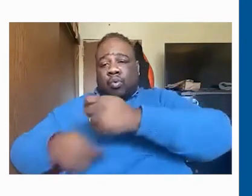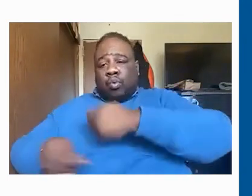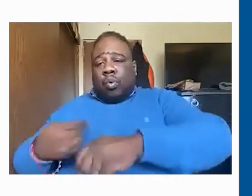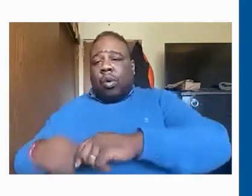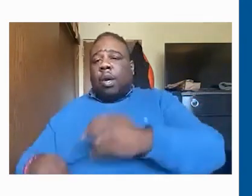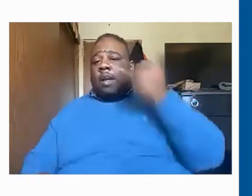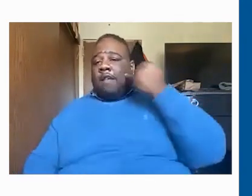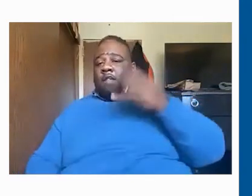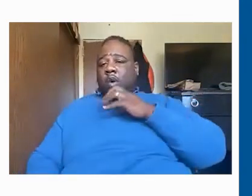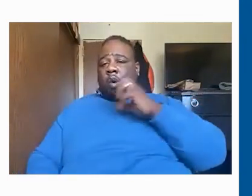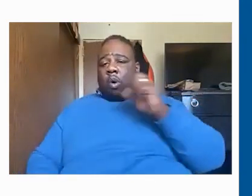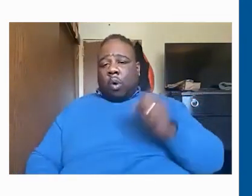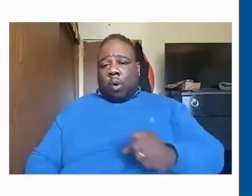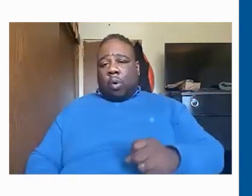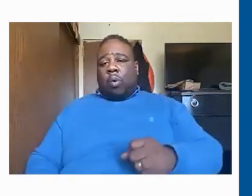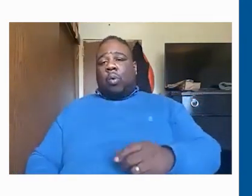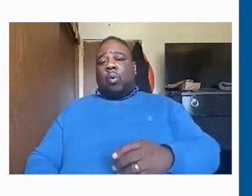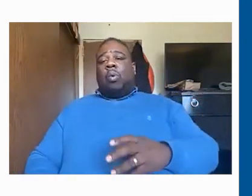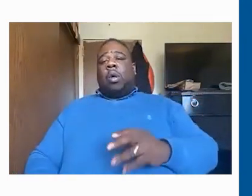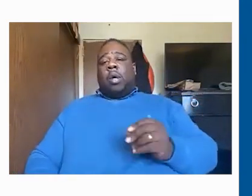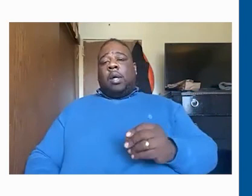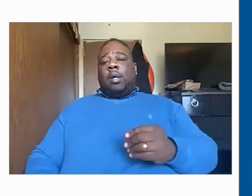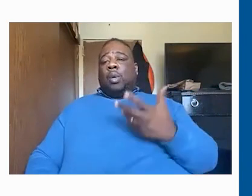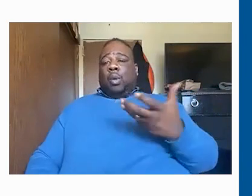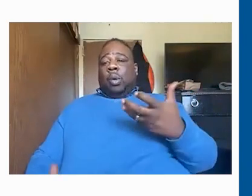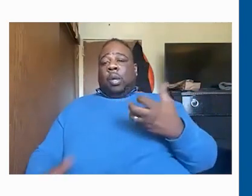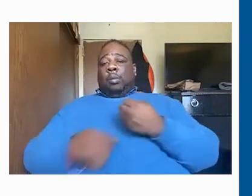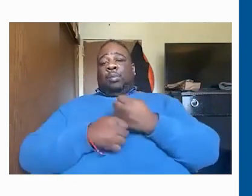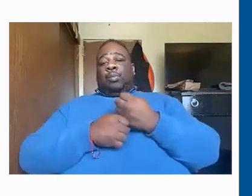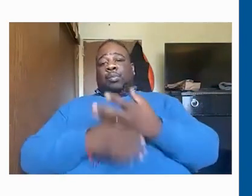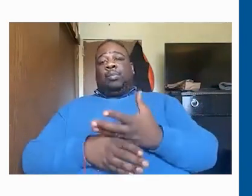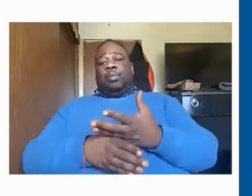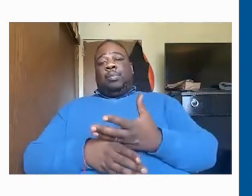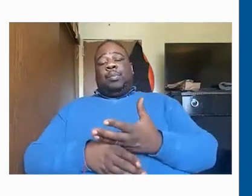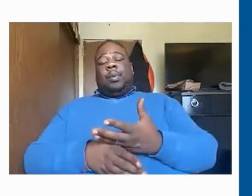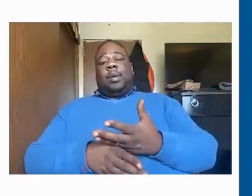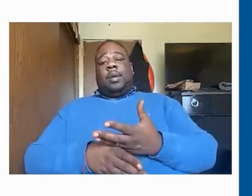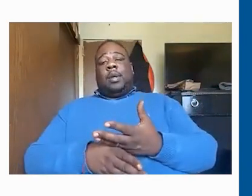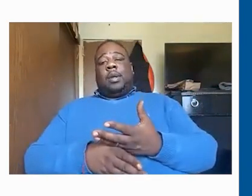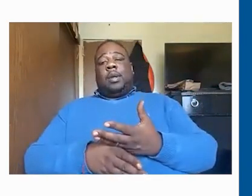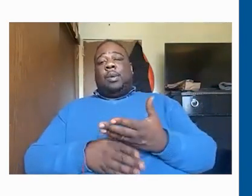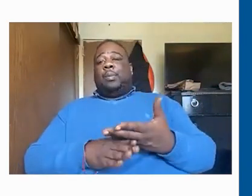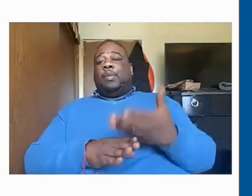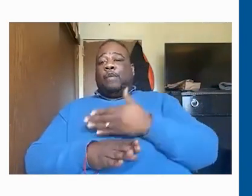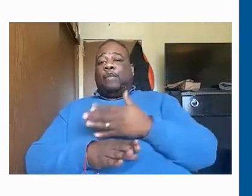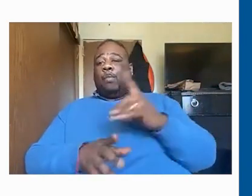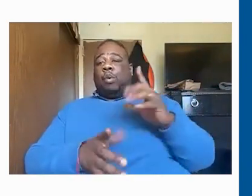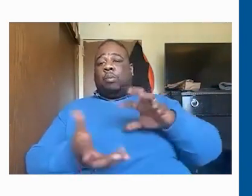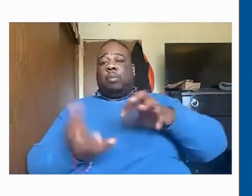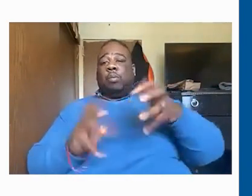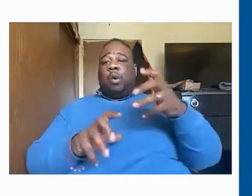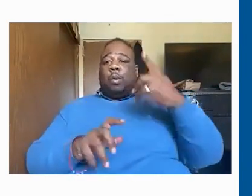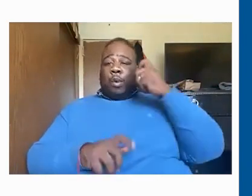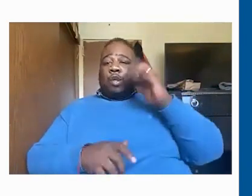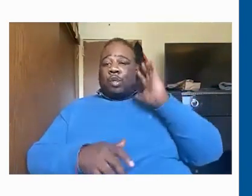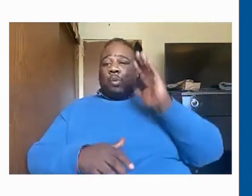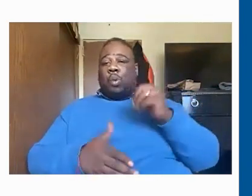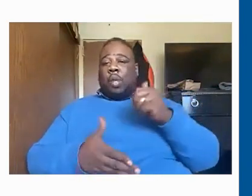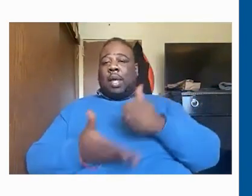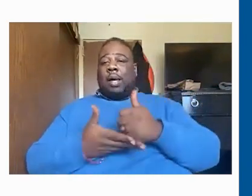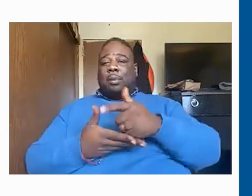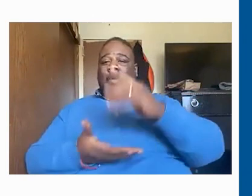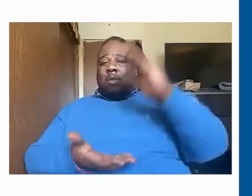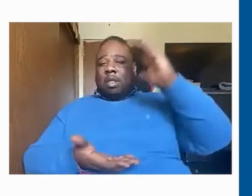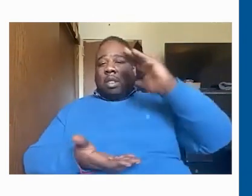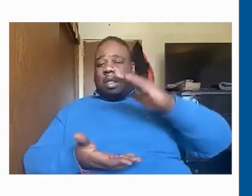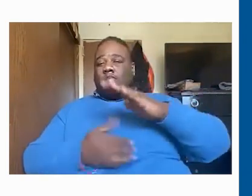be scary. And it definitely helps to reduce stress when you're prepared. It definitely does. And I would say, like, if from this